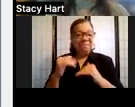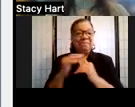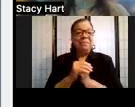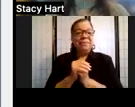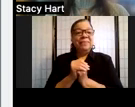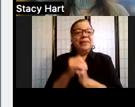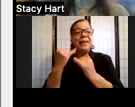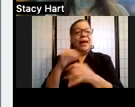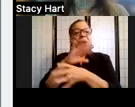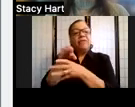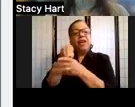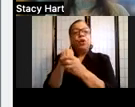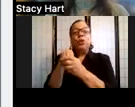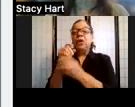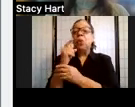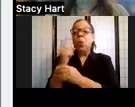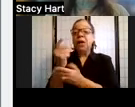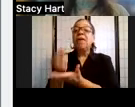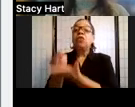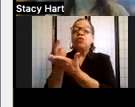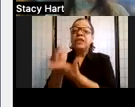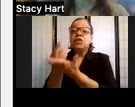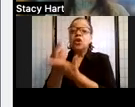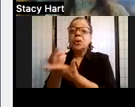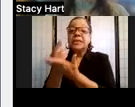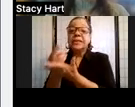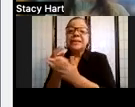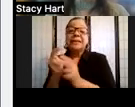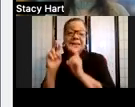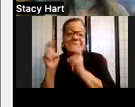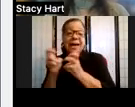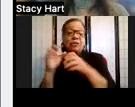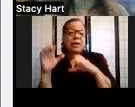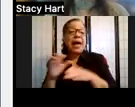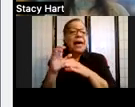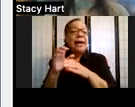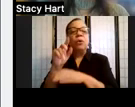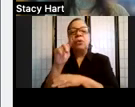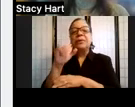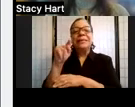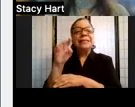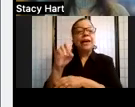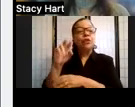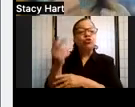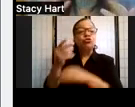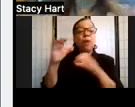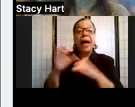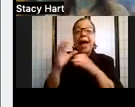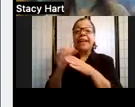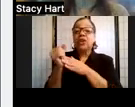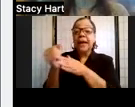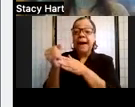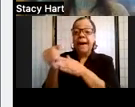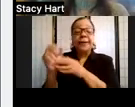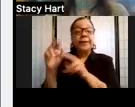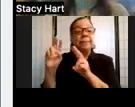I've included one of our resources, the Title II Action Guide. It's included here because within